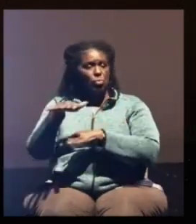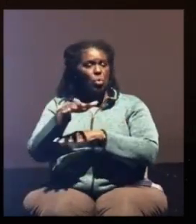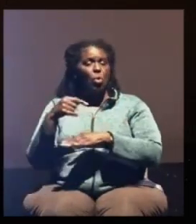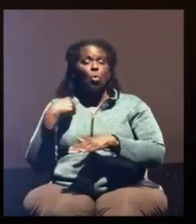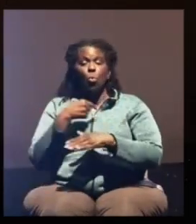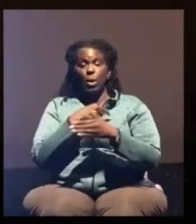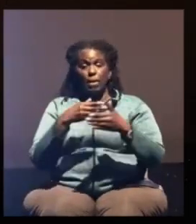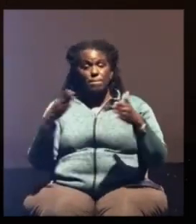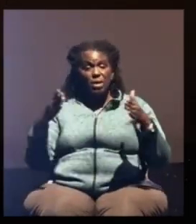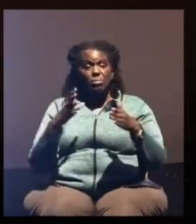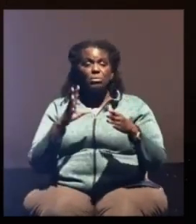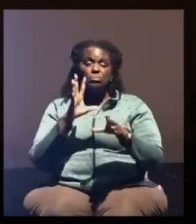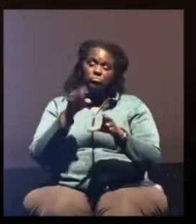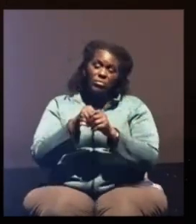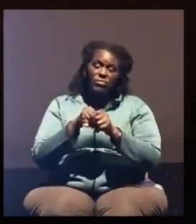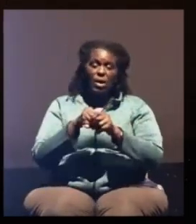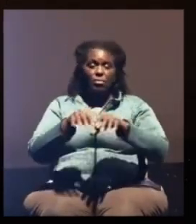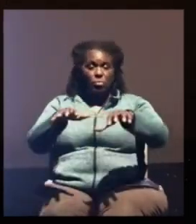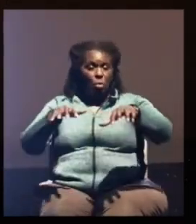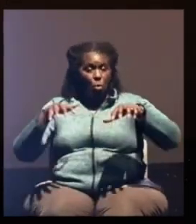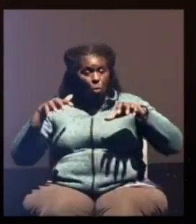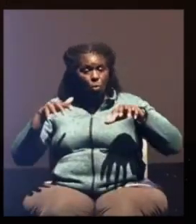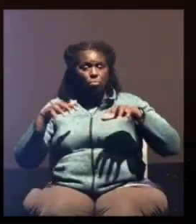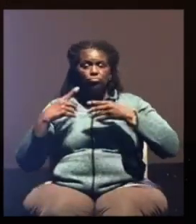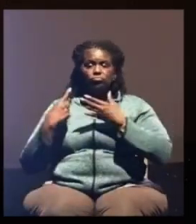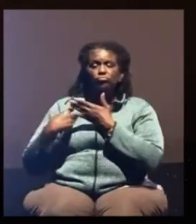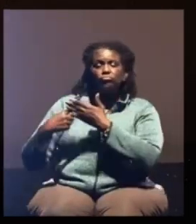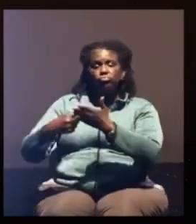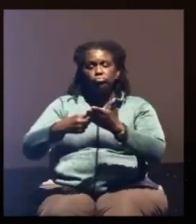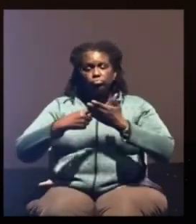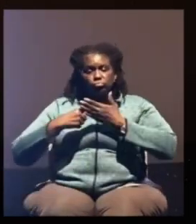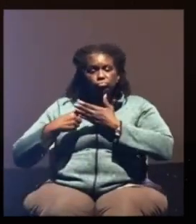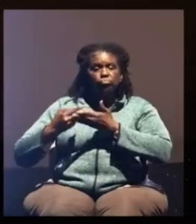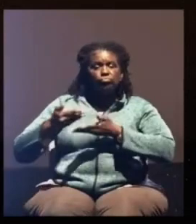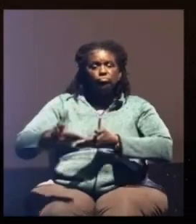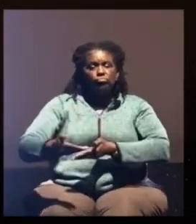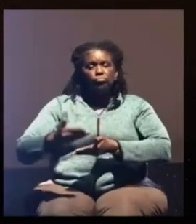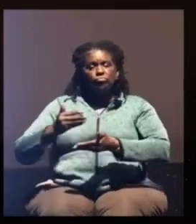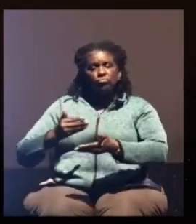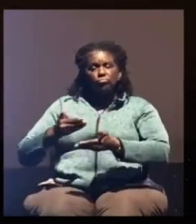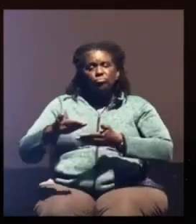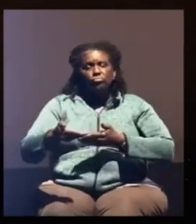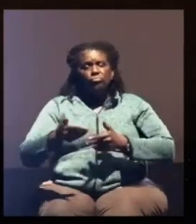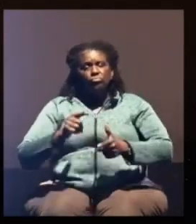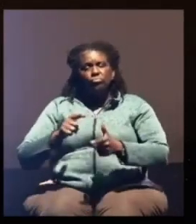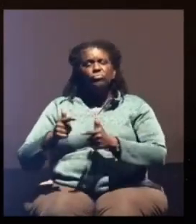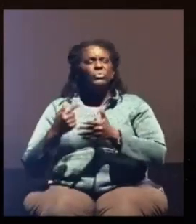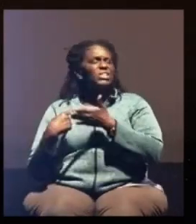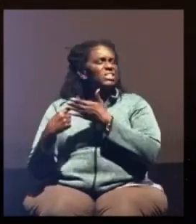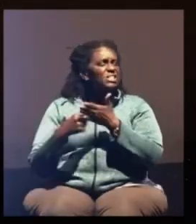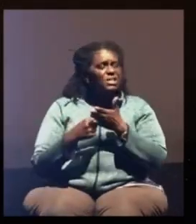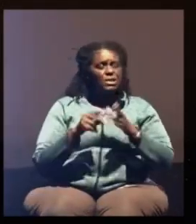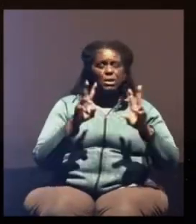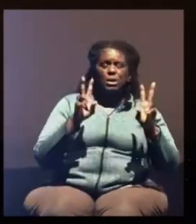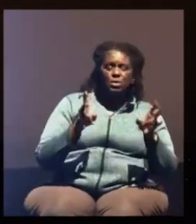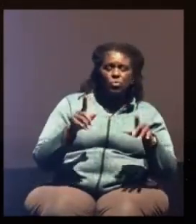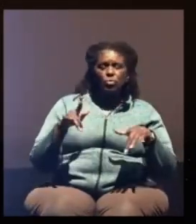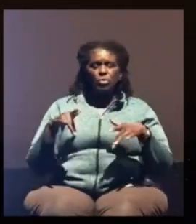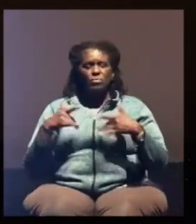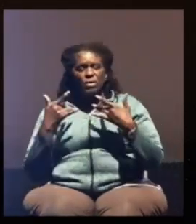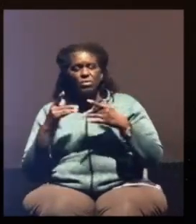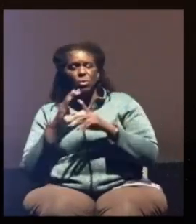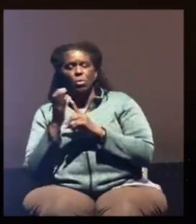forum that engages its audience in an outgoing dialogue and exploration of issues, events, cultures, and in the region and in the